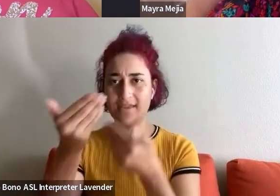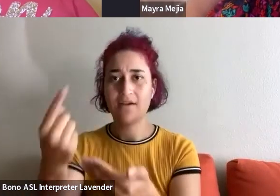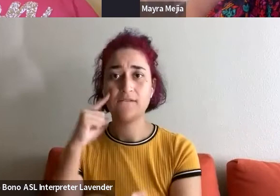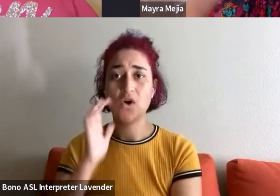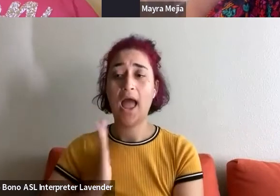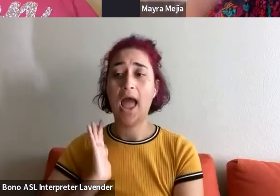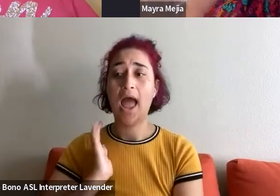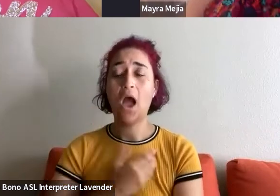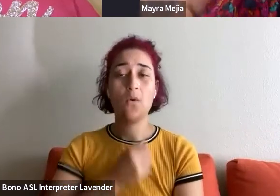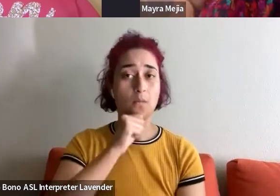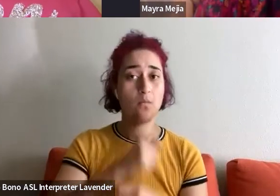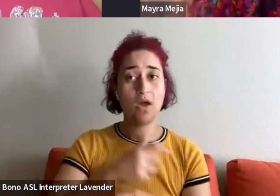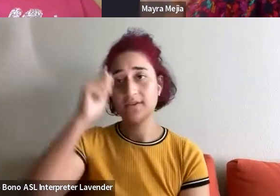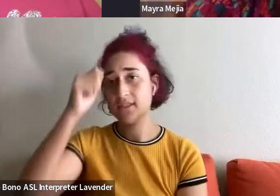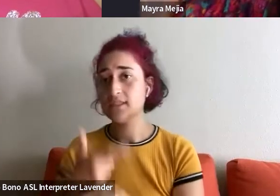and